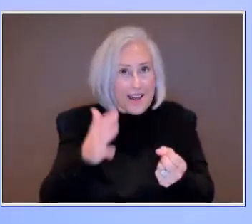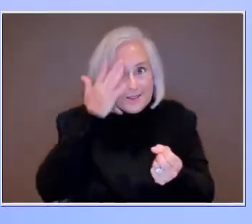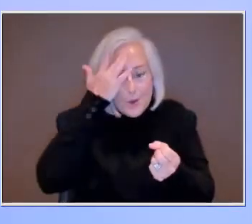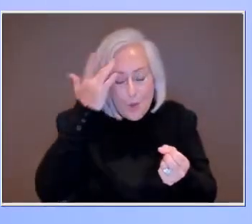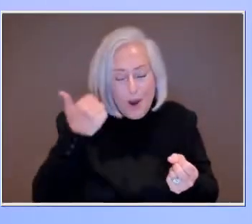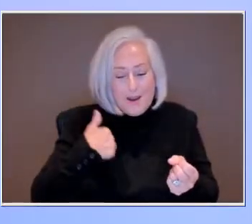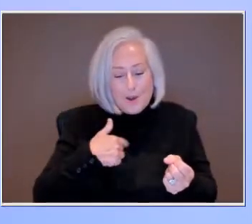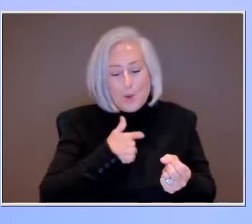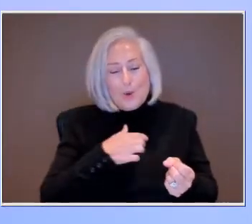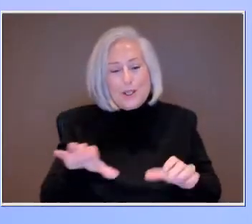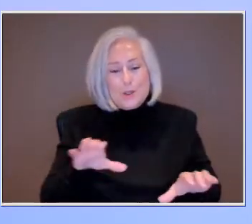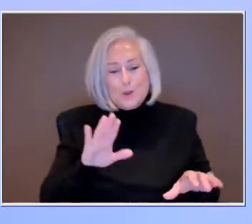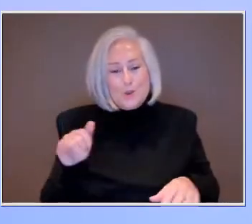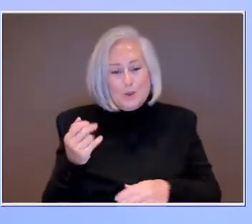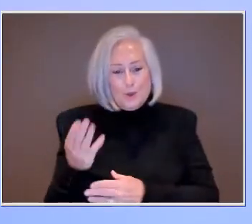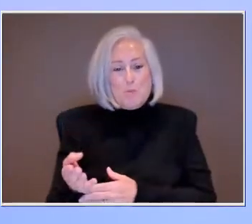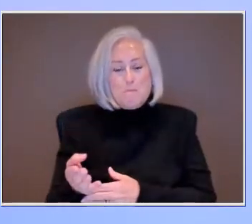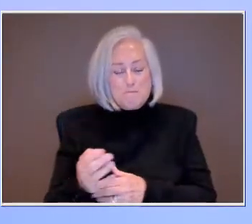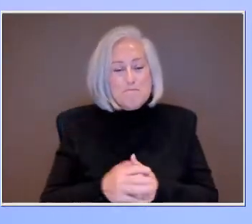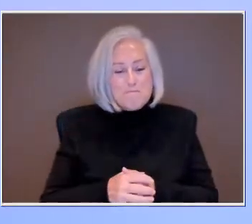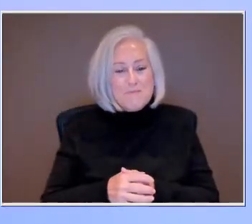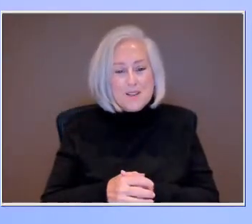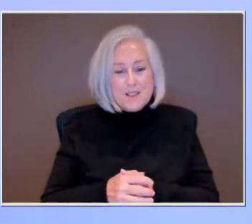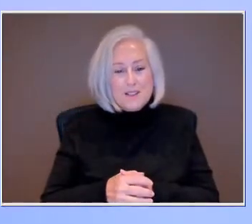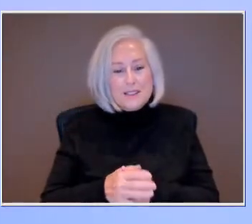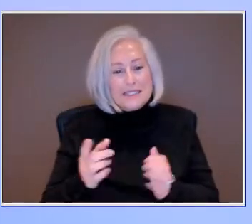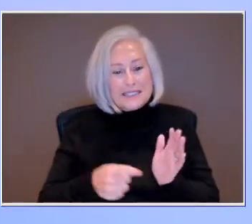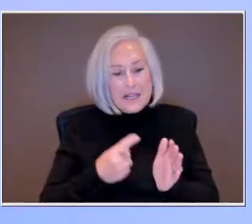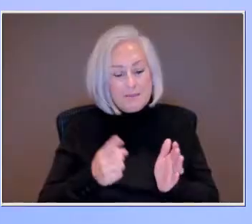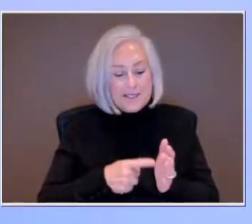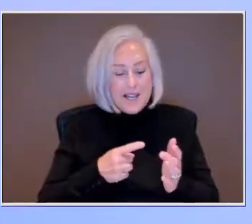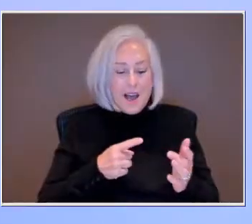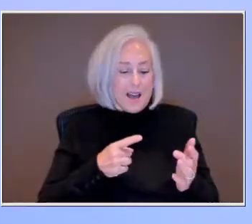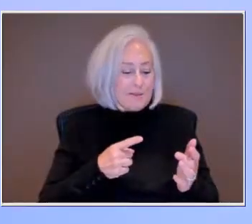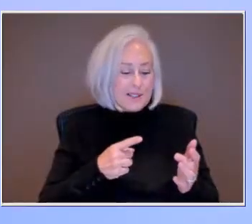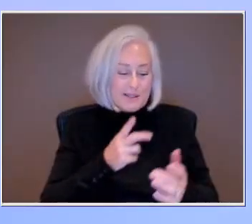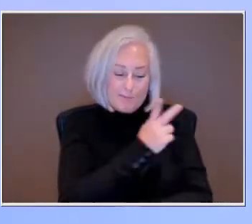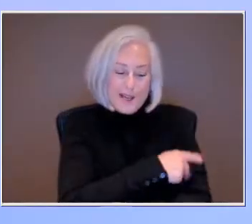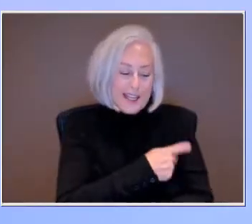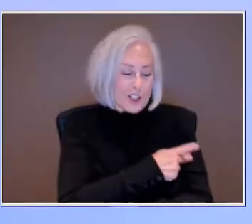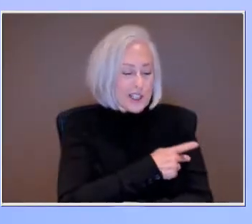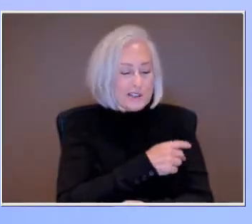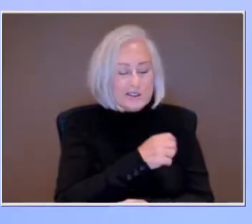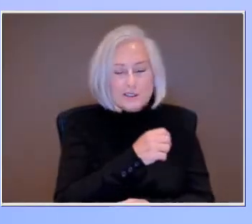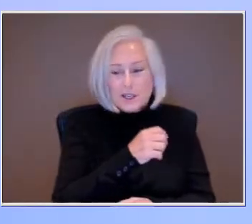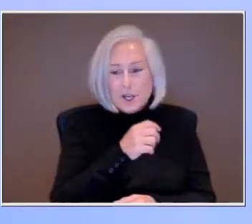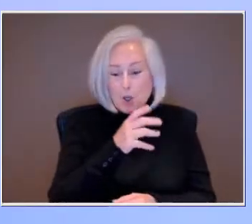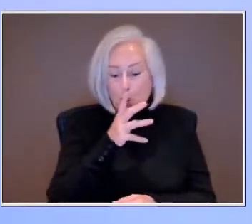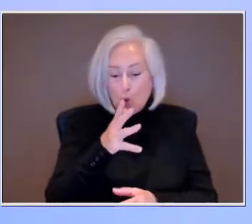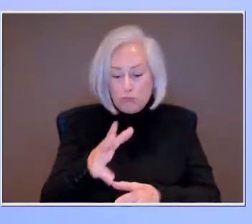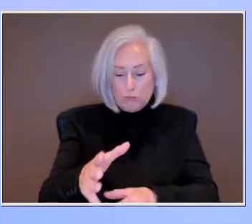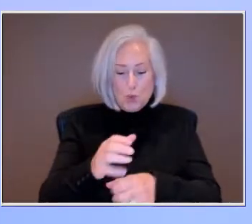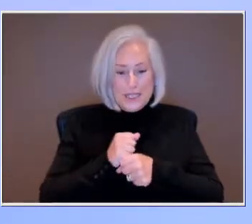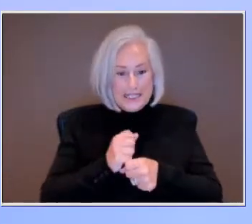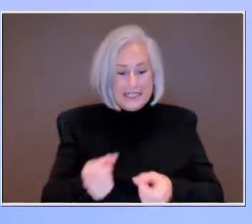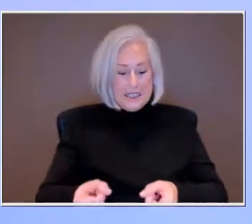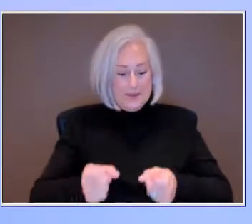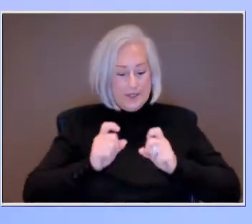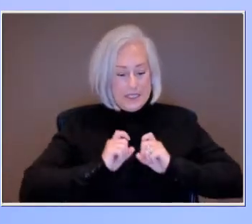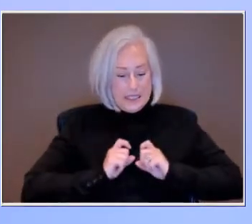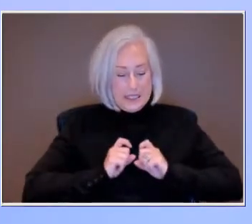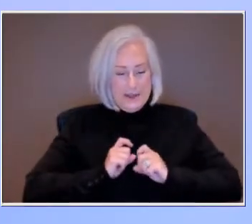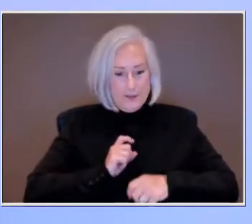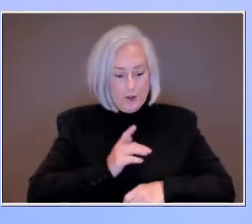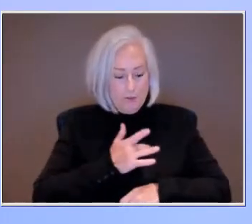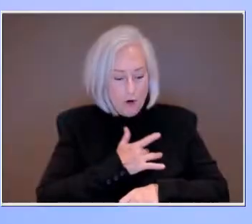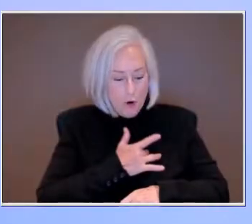struggle when patients, you know, sometimes aren't the best stewards of their gift, and that's very hard to see and manage.